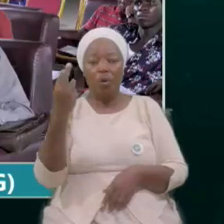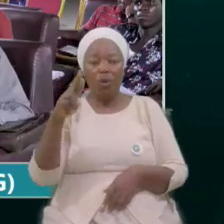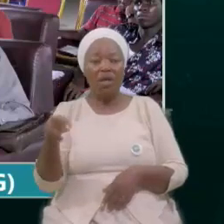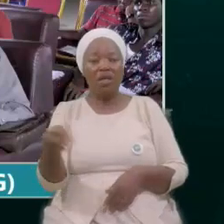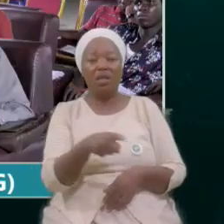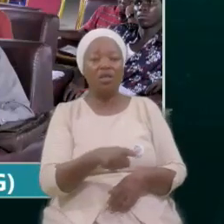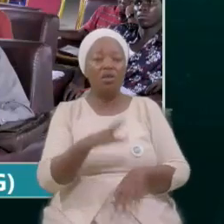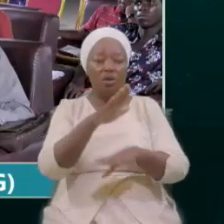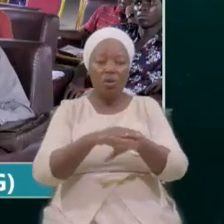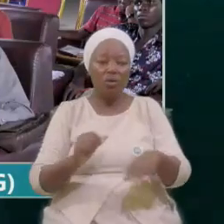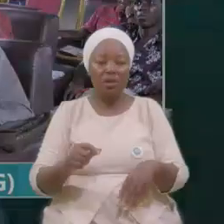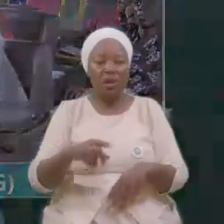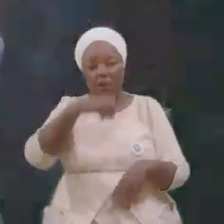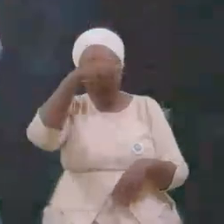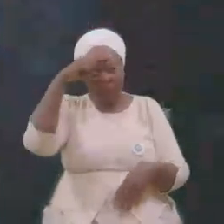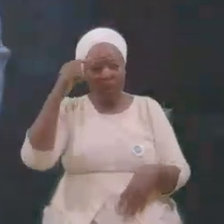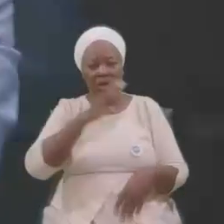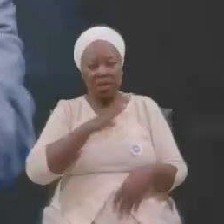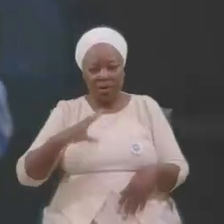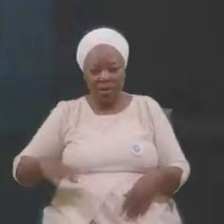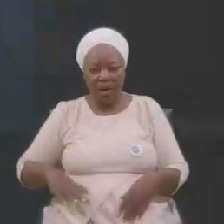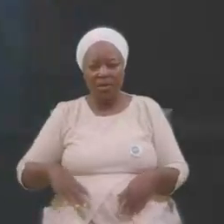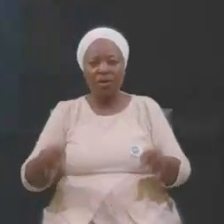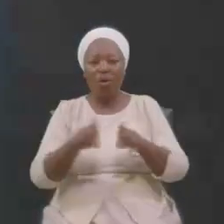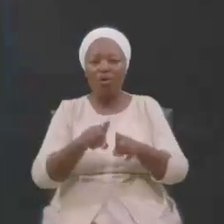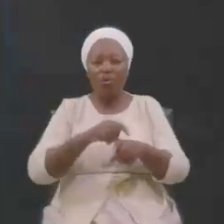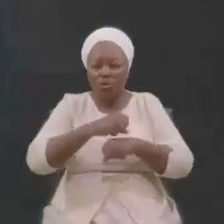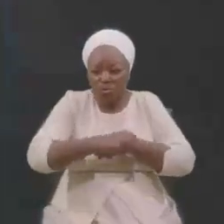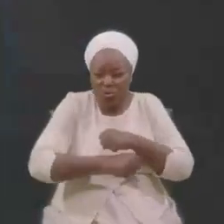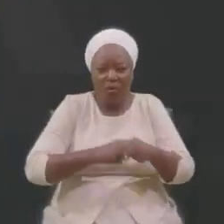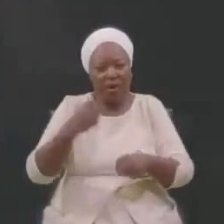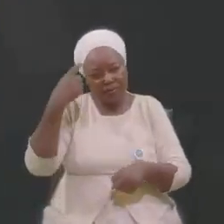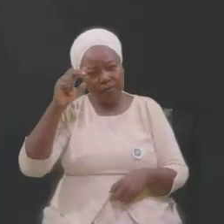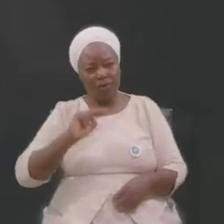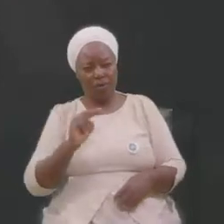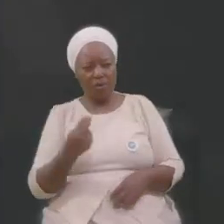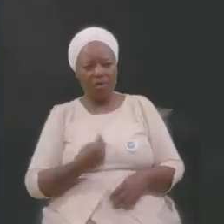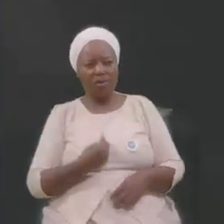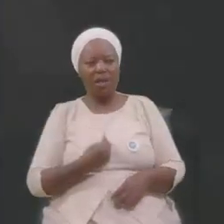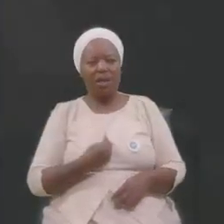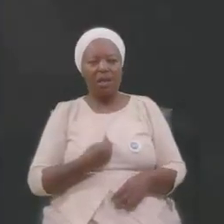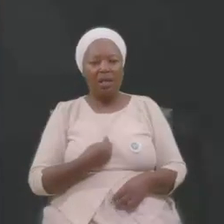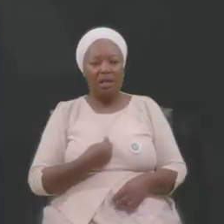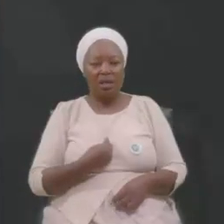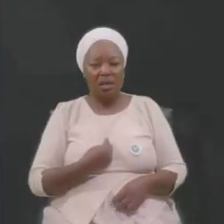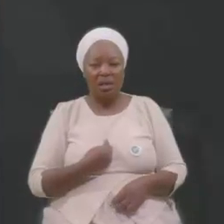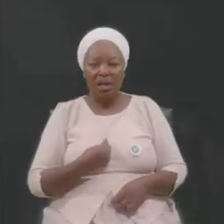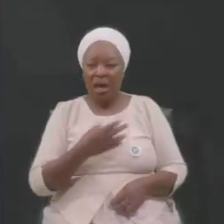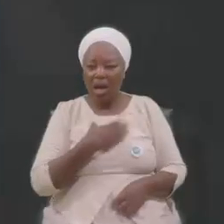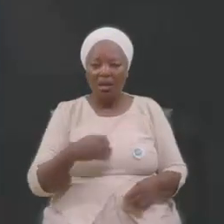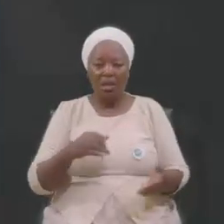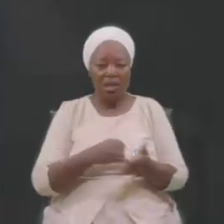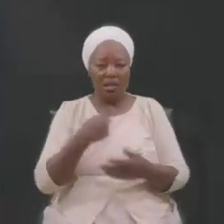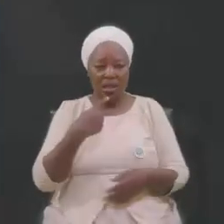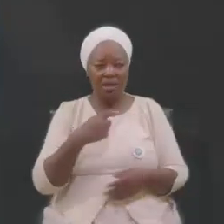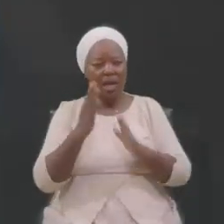called, because Christ also suffered for us, and he says,